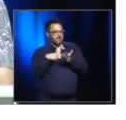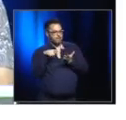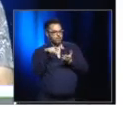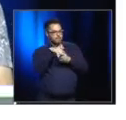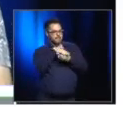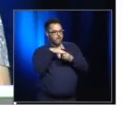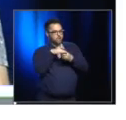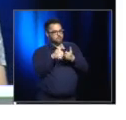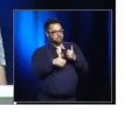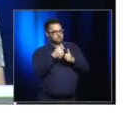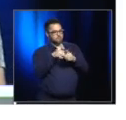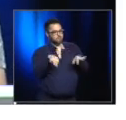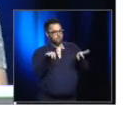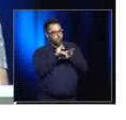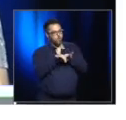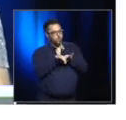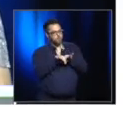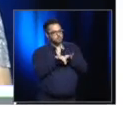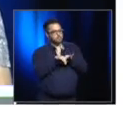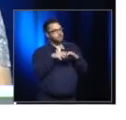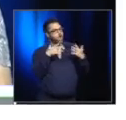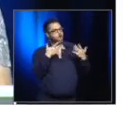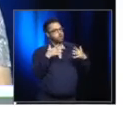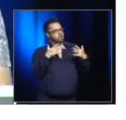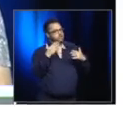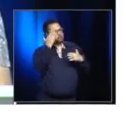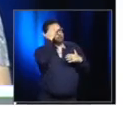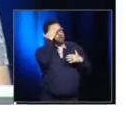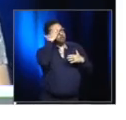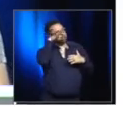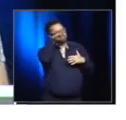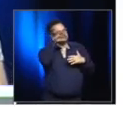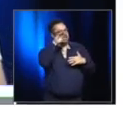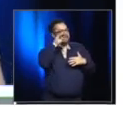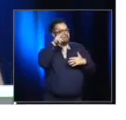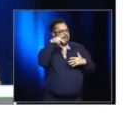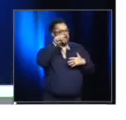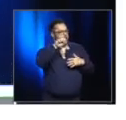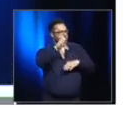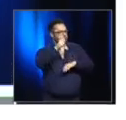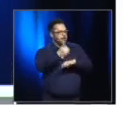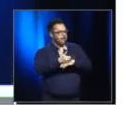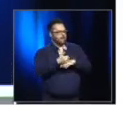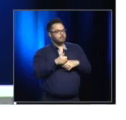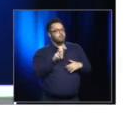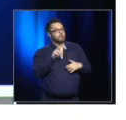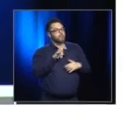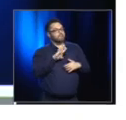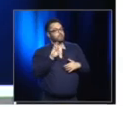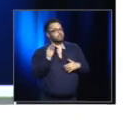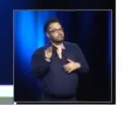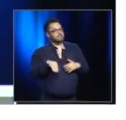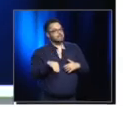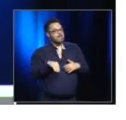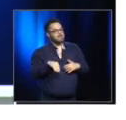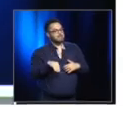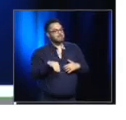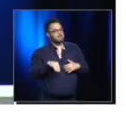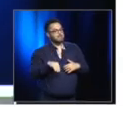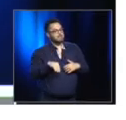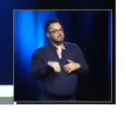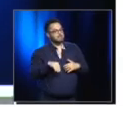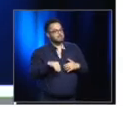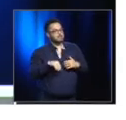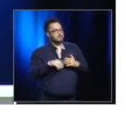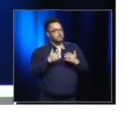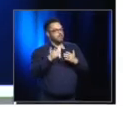importance are covered by current MPAs, and I think it's something like 35% will be covered by MPAs